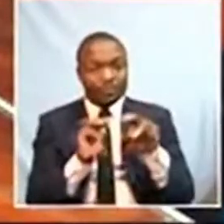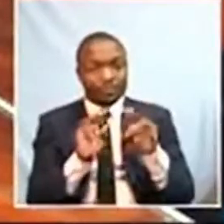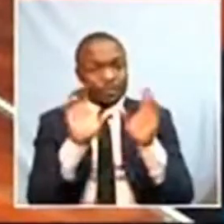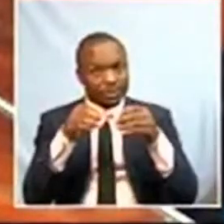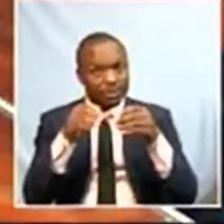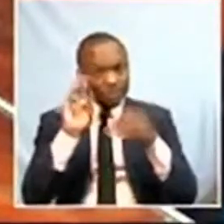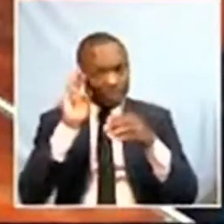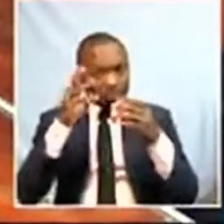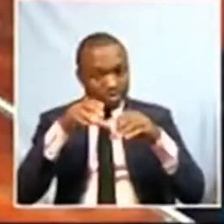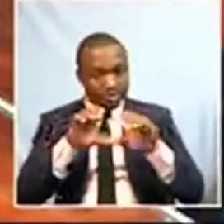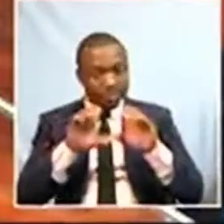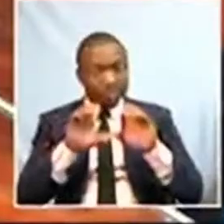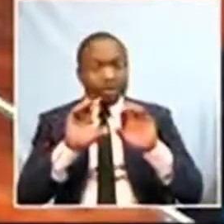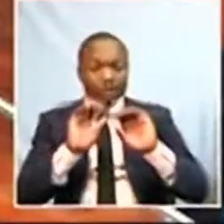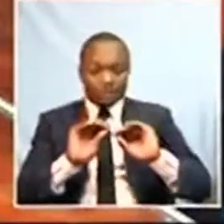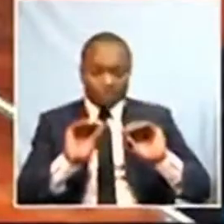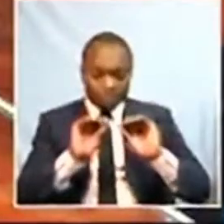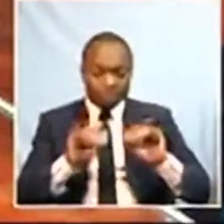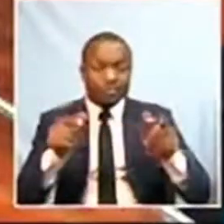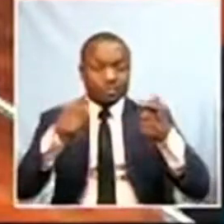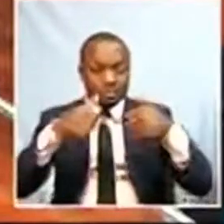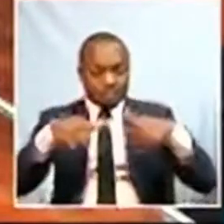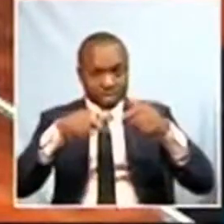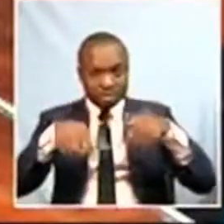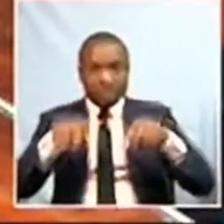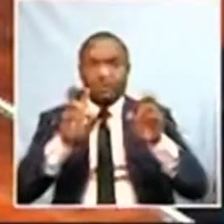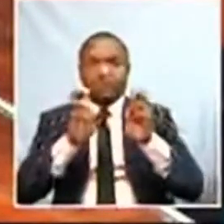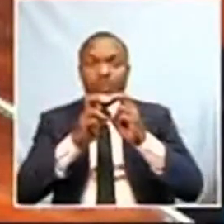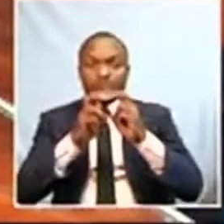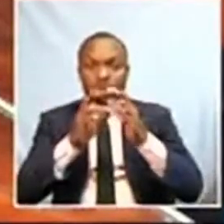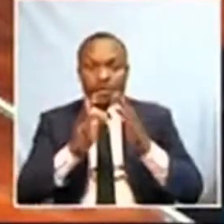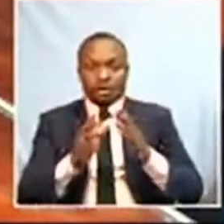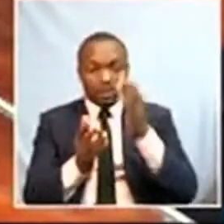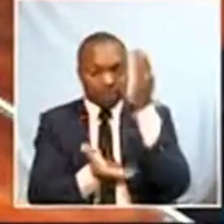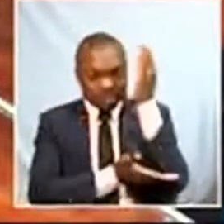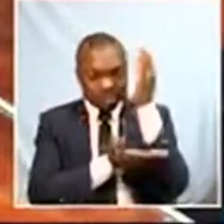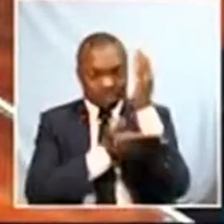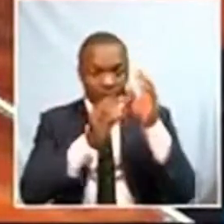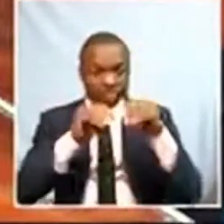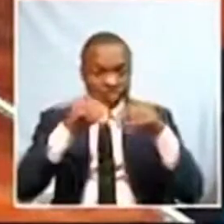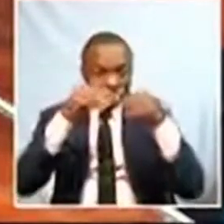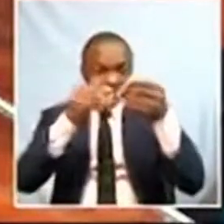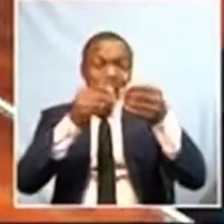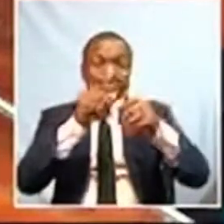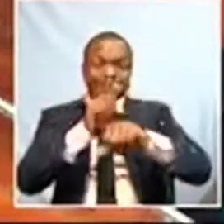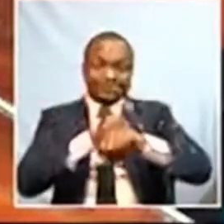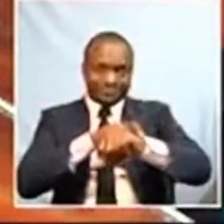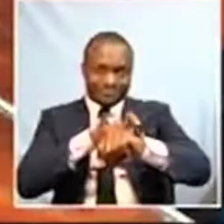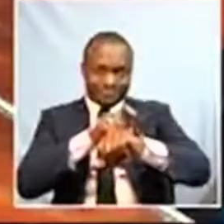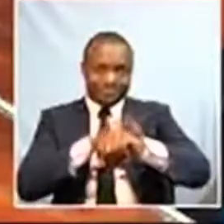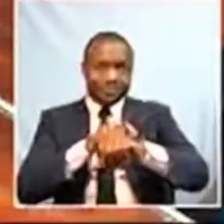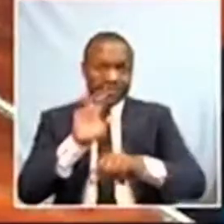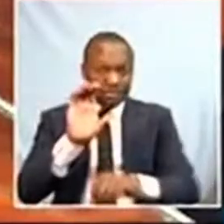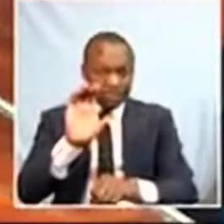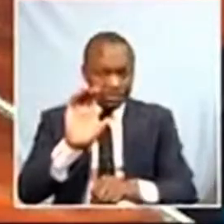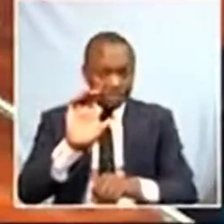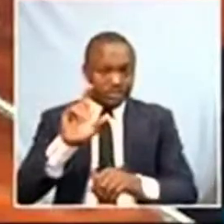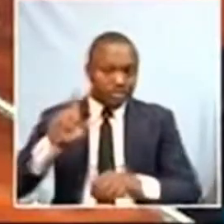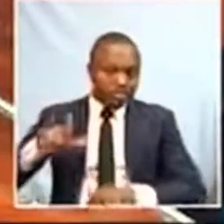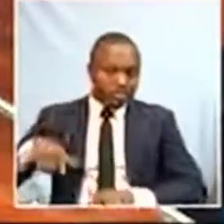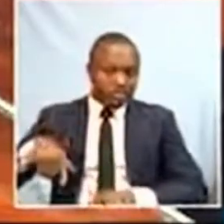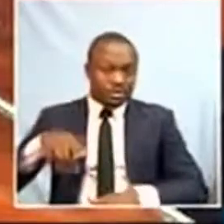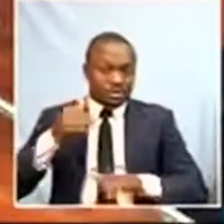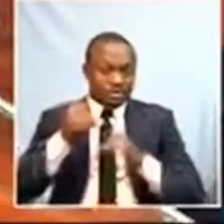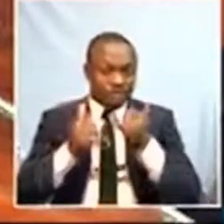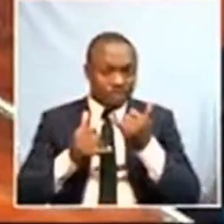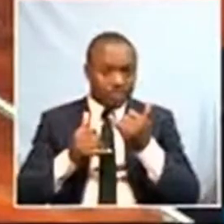will continue to build capacity on local contractors to improve delivery period. C. Delayed